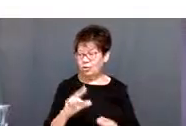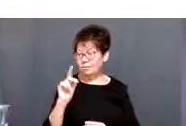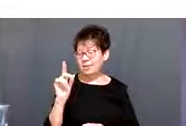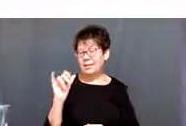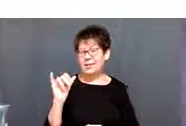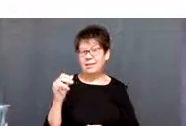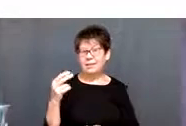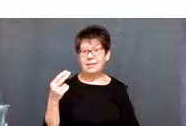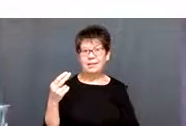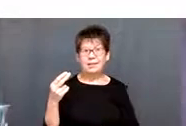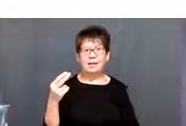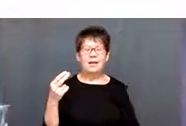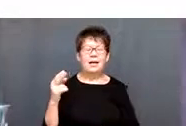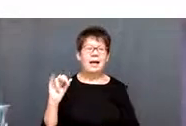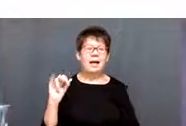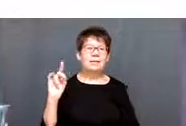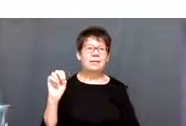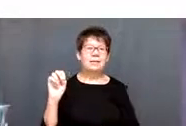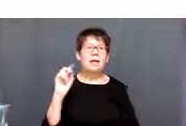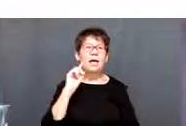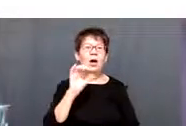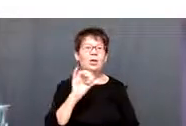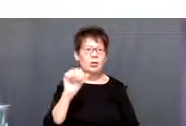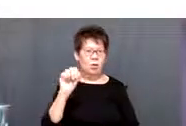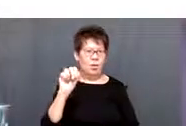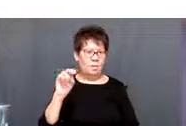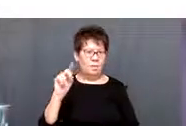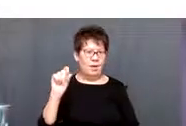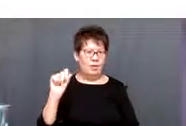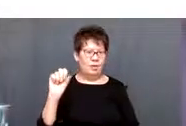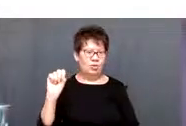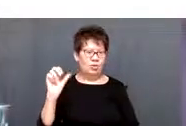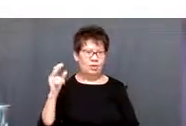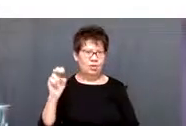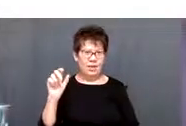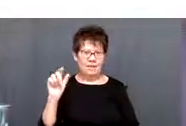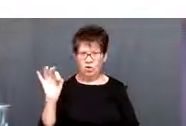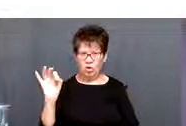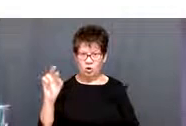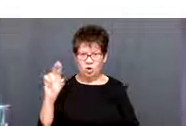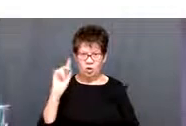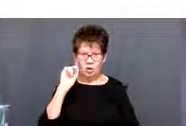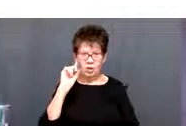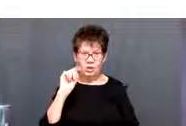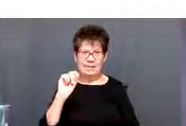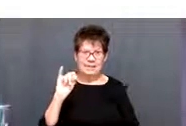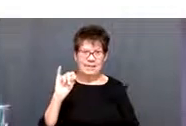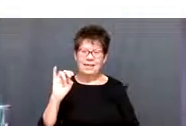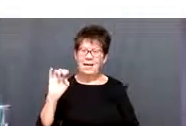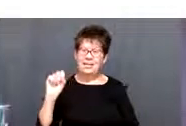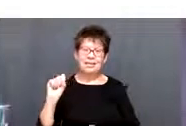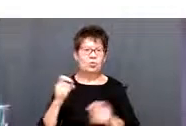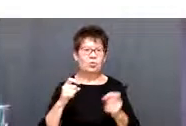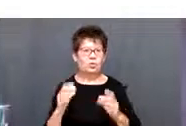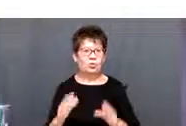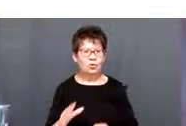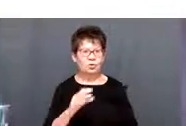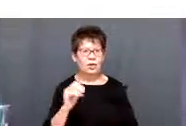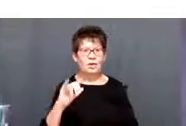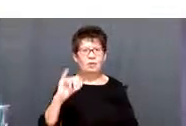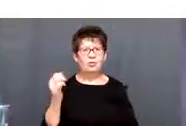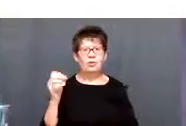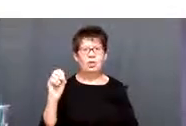of TEIS. Also, we have Amanda Schaefer, the TEIS Director of Data and Operations on here, and Joan Kennedy,